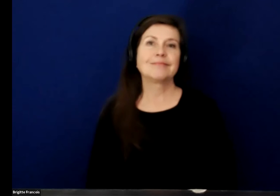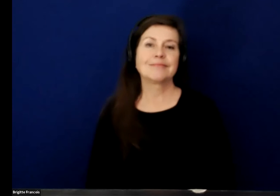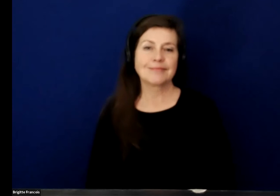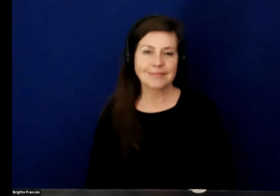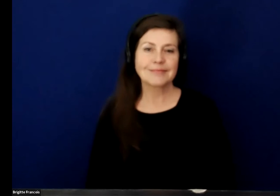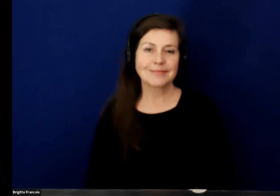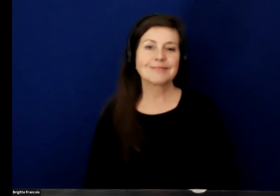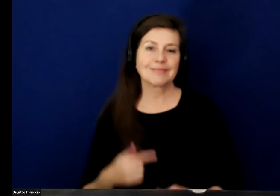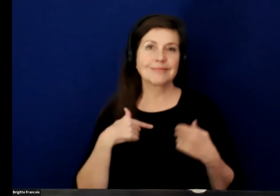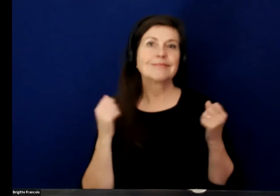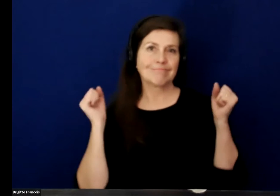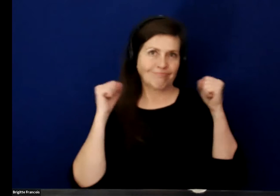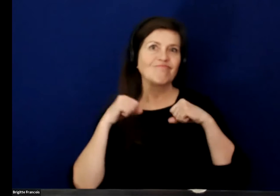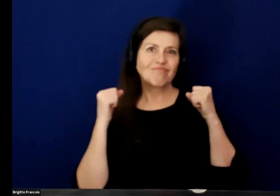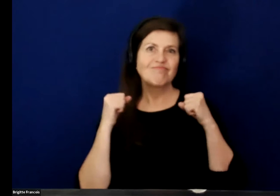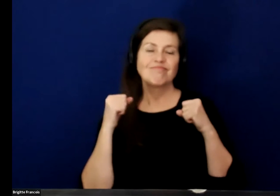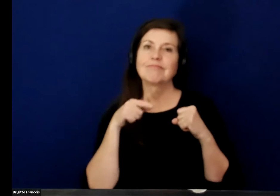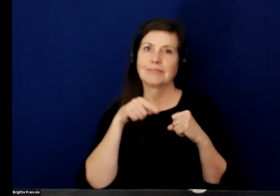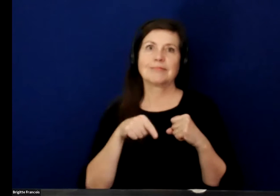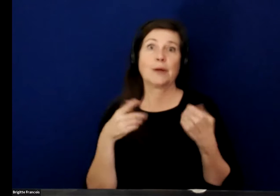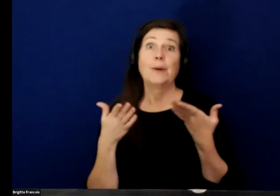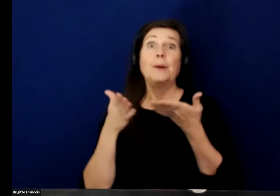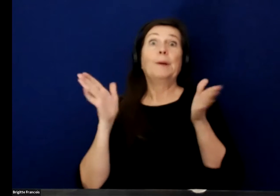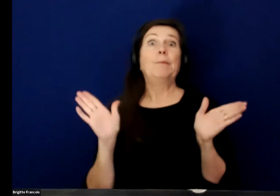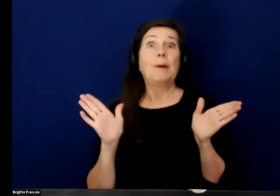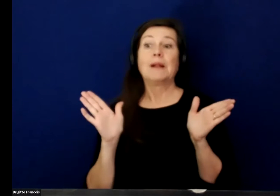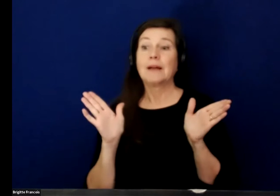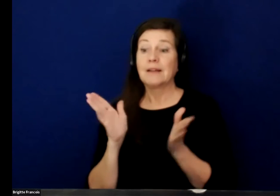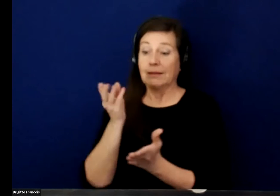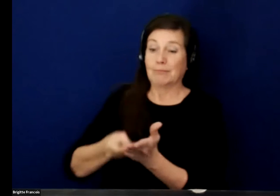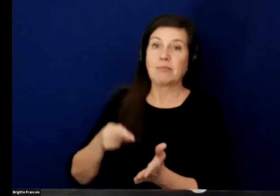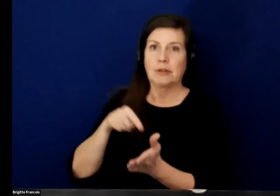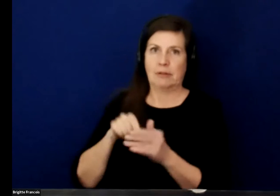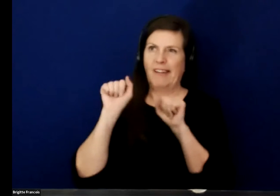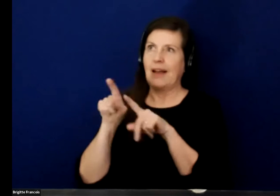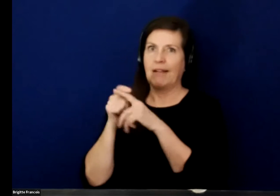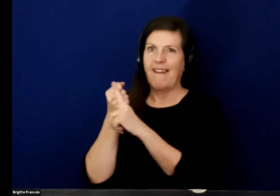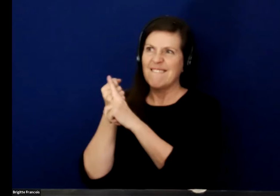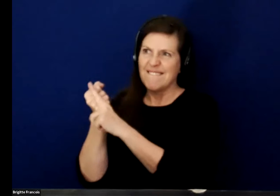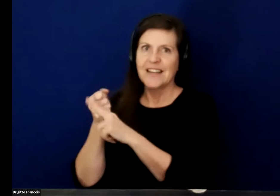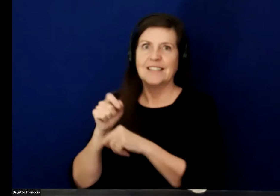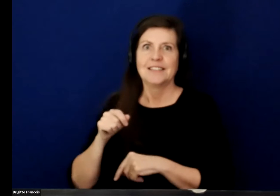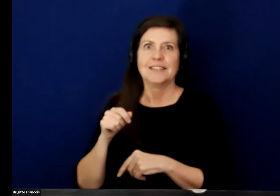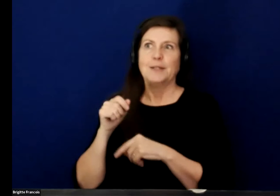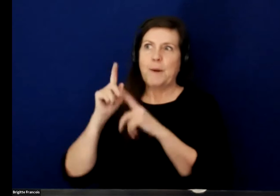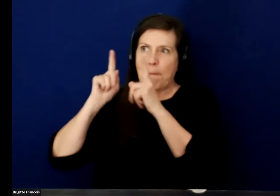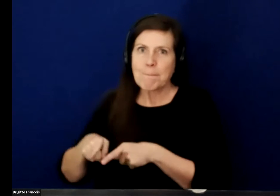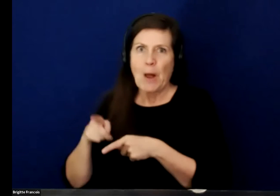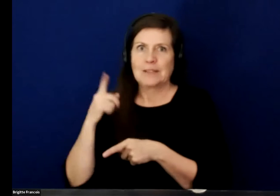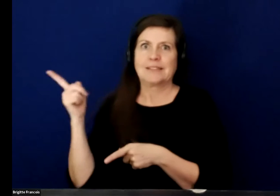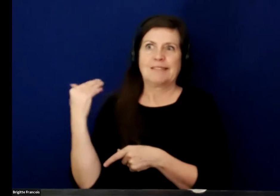Public procurement is kind of the key for many things. So I agree with you. It's a big topic, but it's